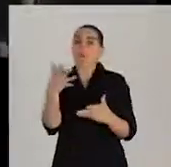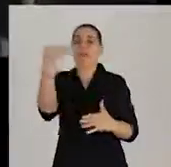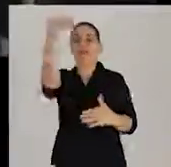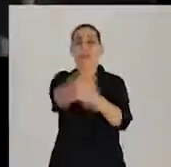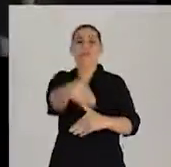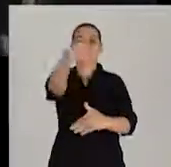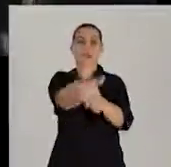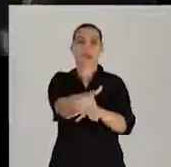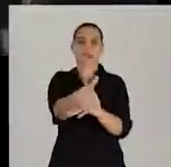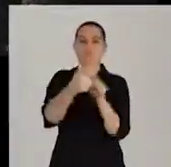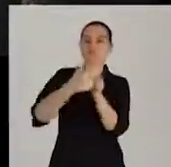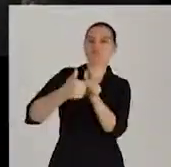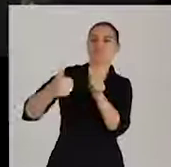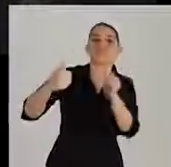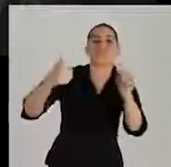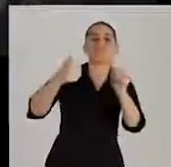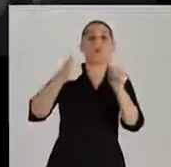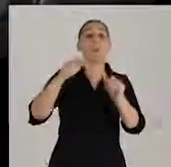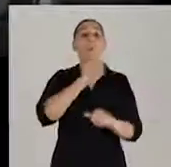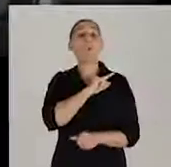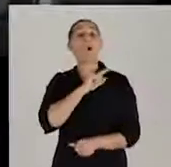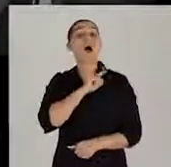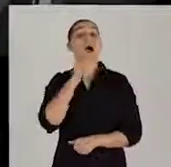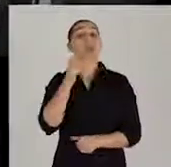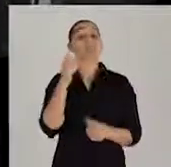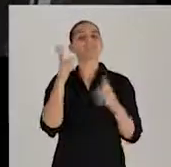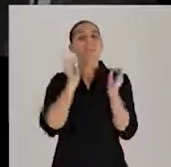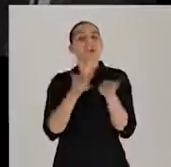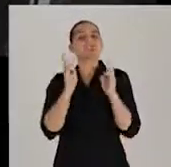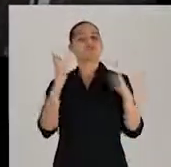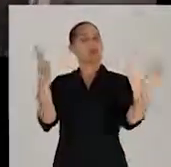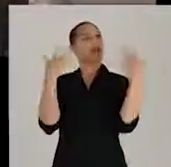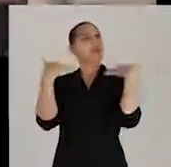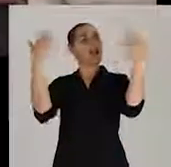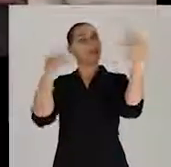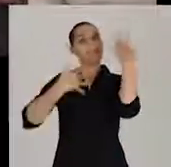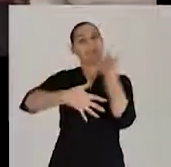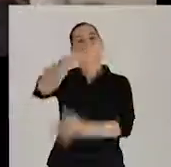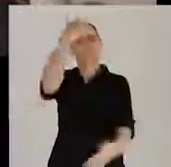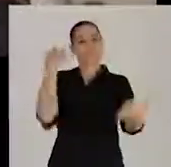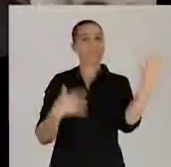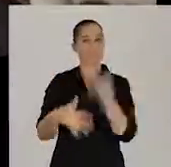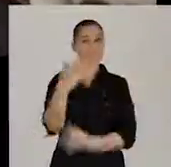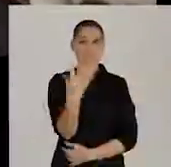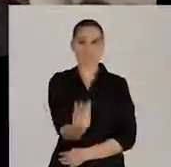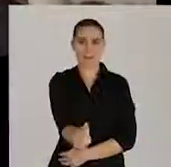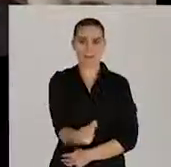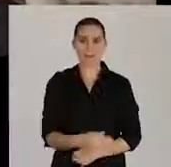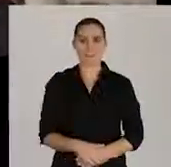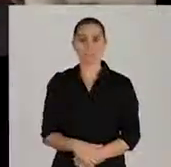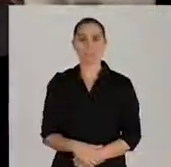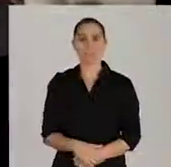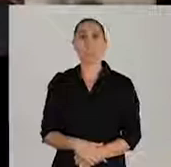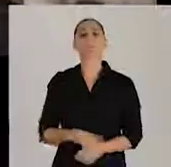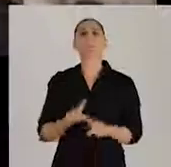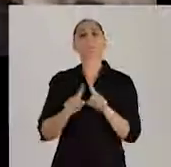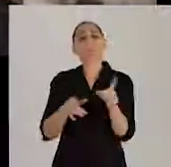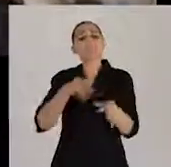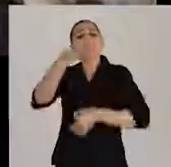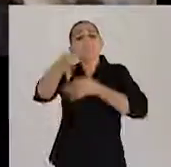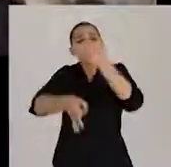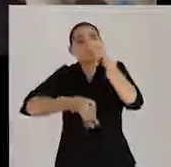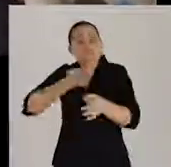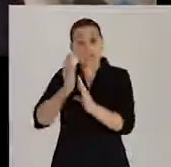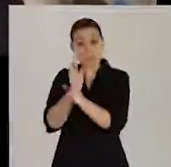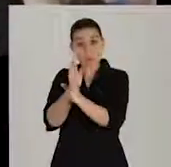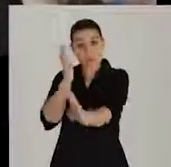This minimizes contact and takes advantage of natural ventilation. You should explain to patients that no